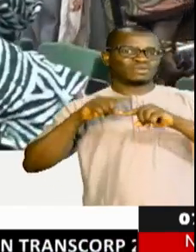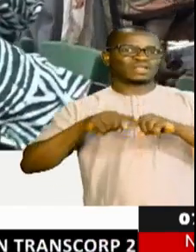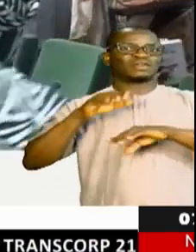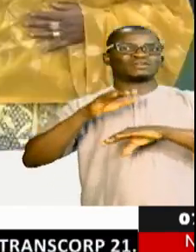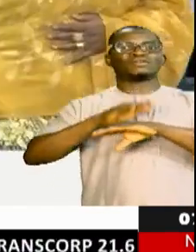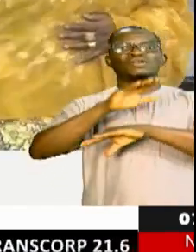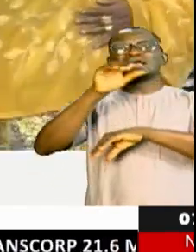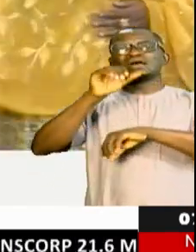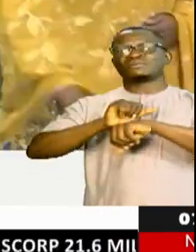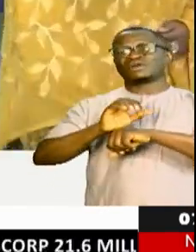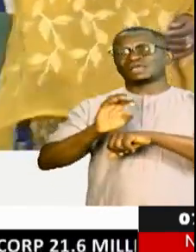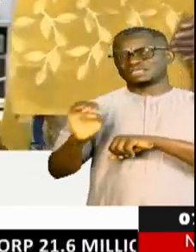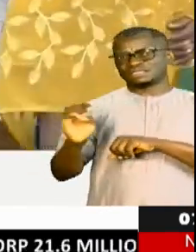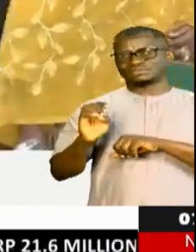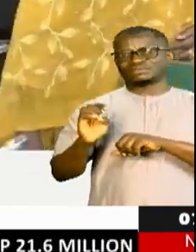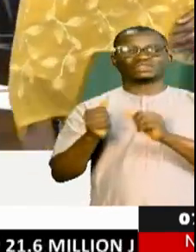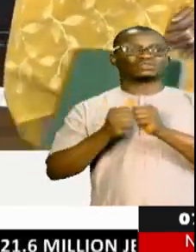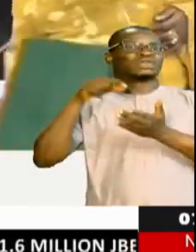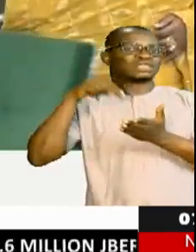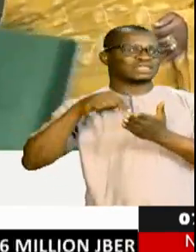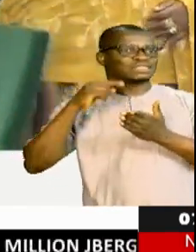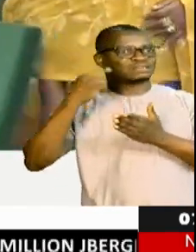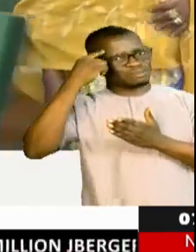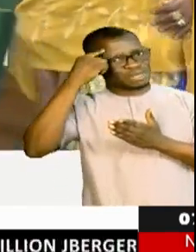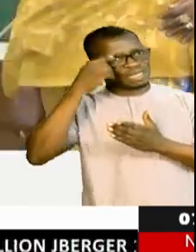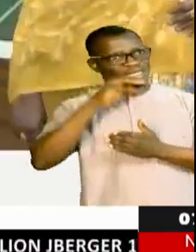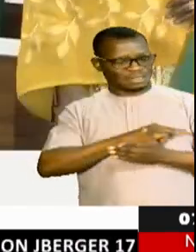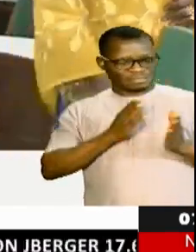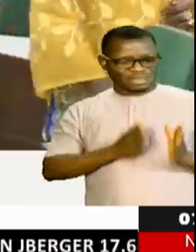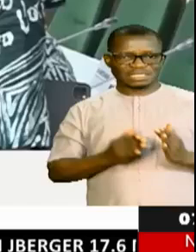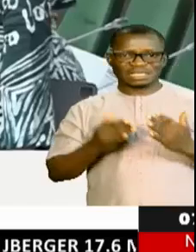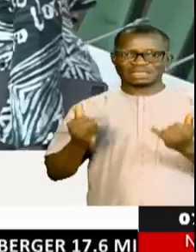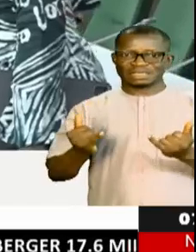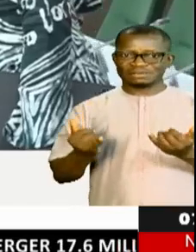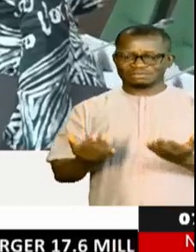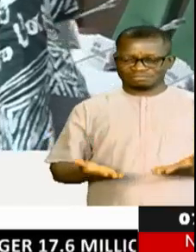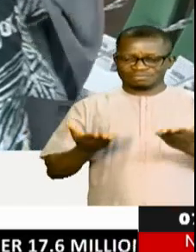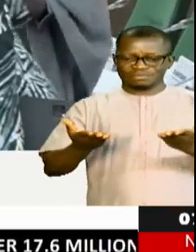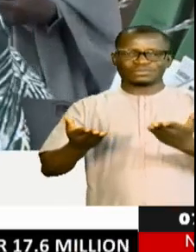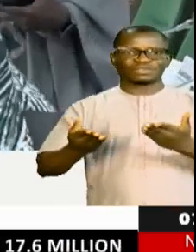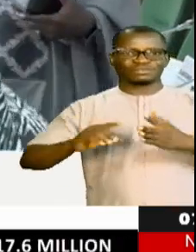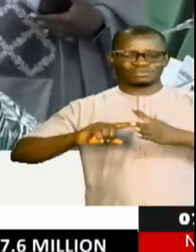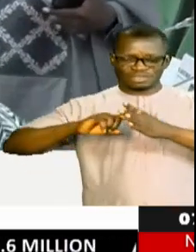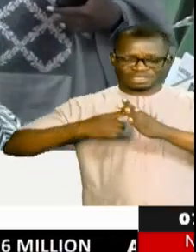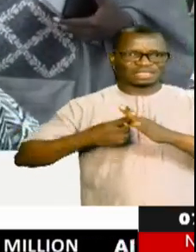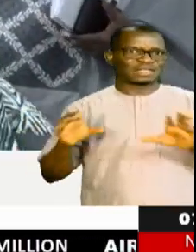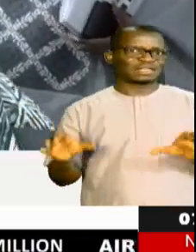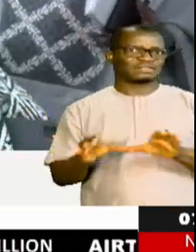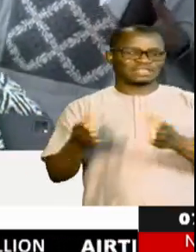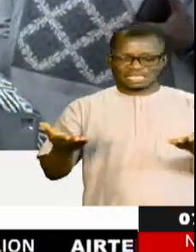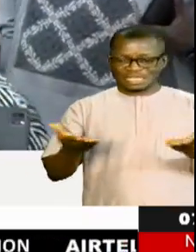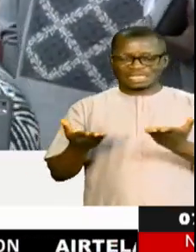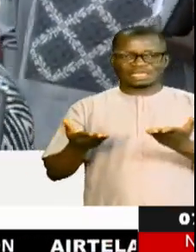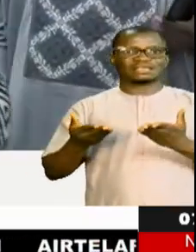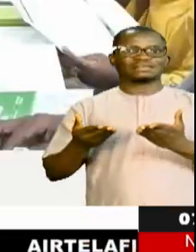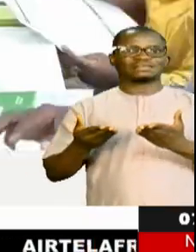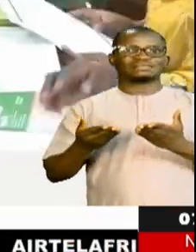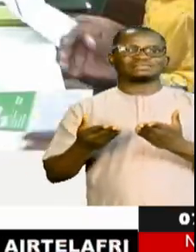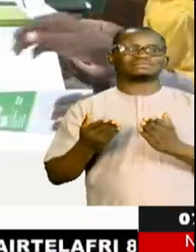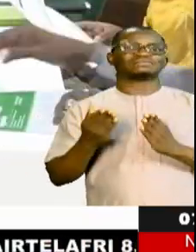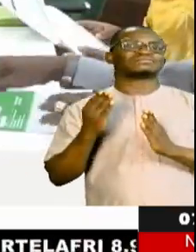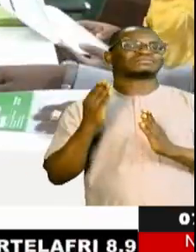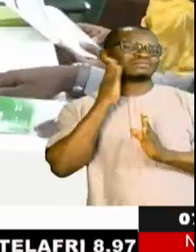appointees. With this in mind, the new ministers are settling down to hit the ground running. Here they are getting themselves